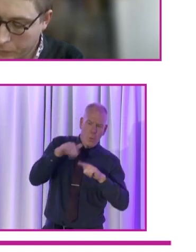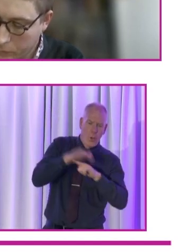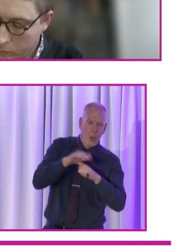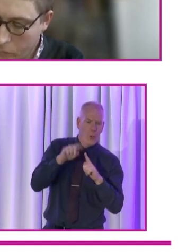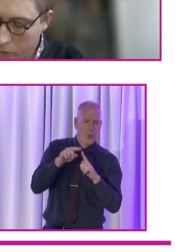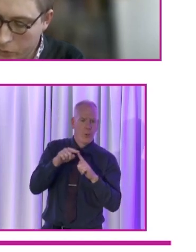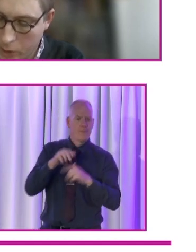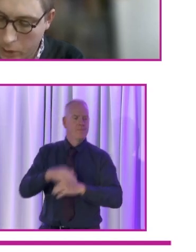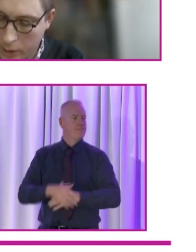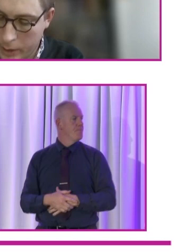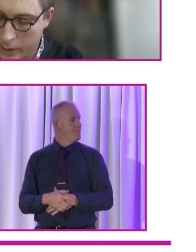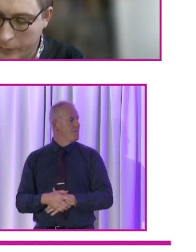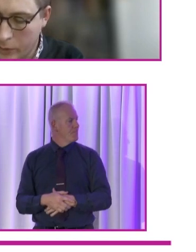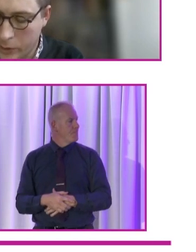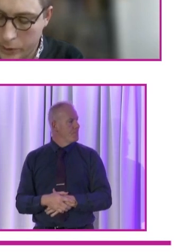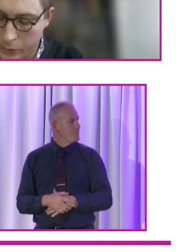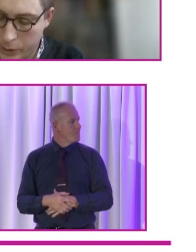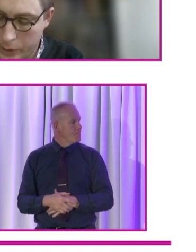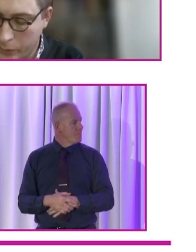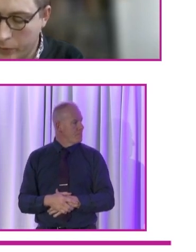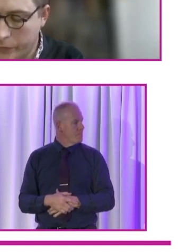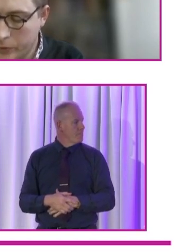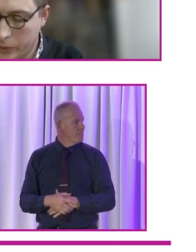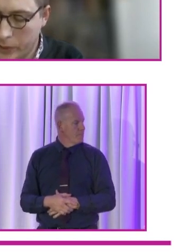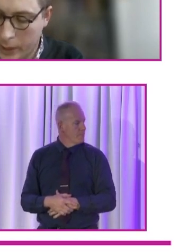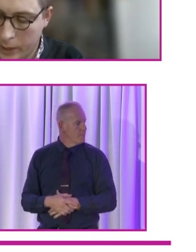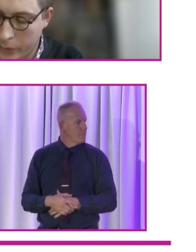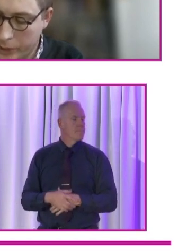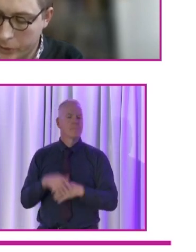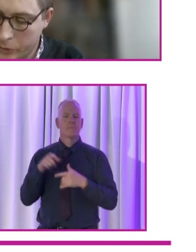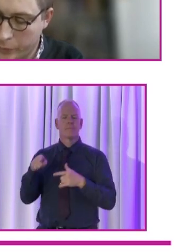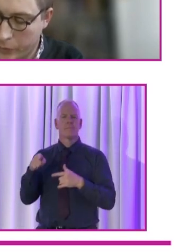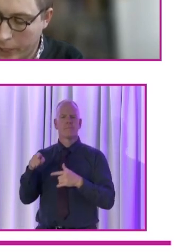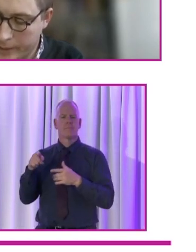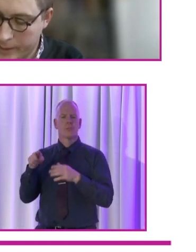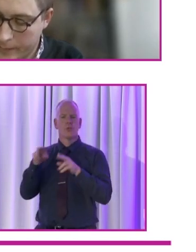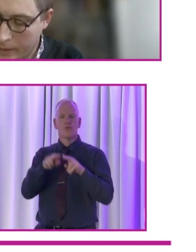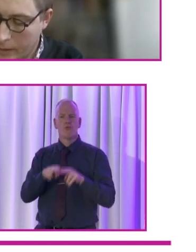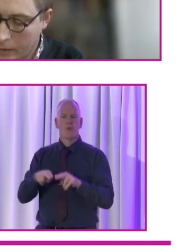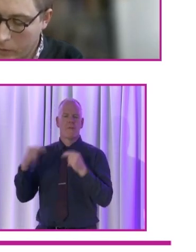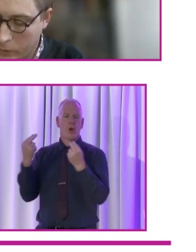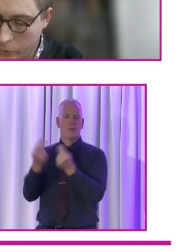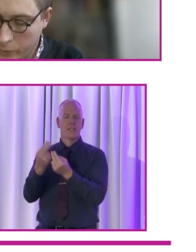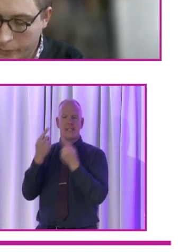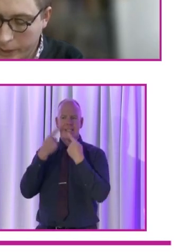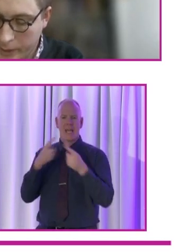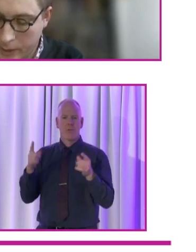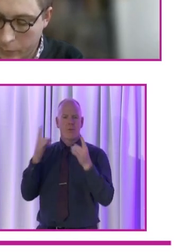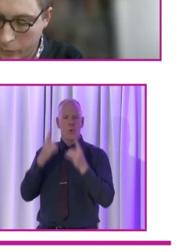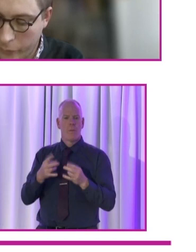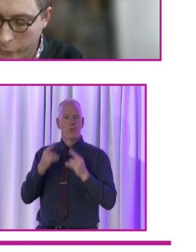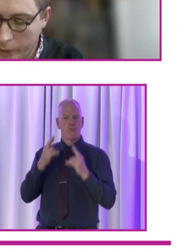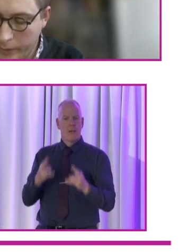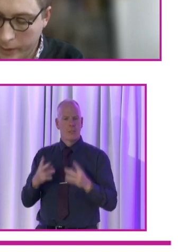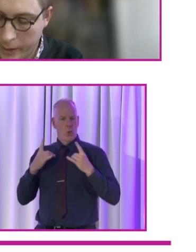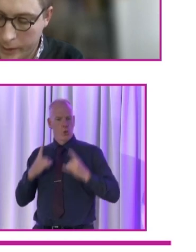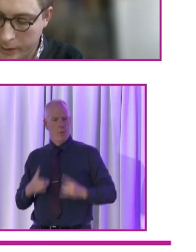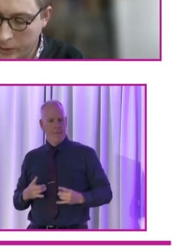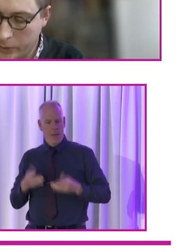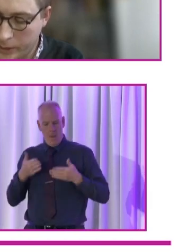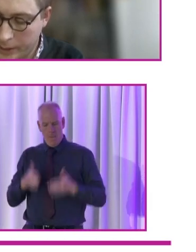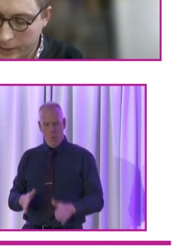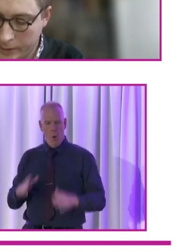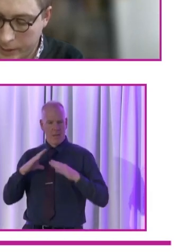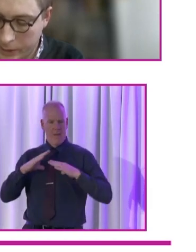quo. So according to the Universal Declaration on Human Rights, all human beings are born free